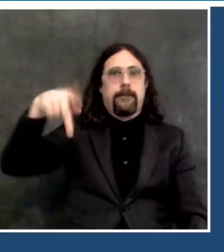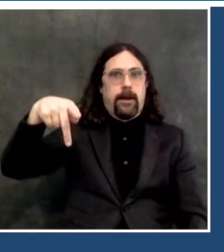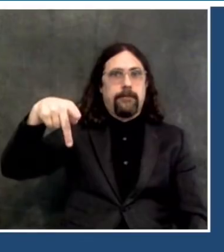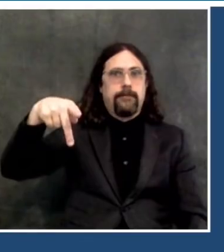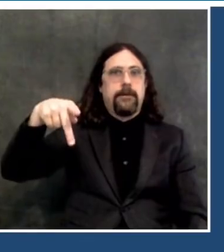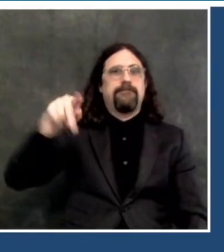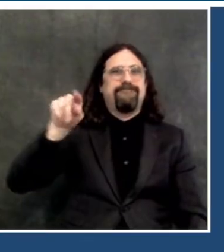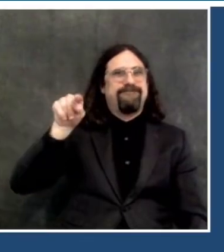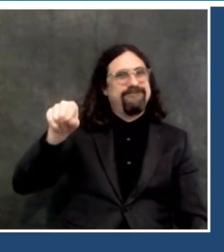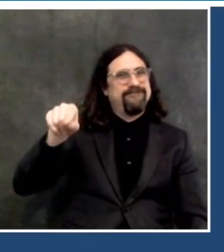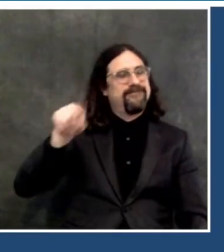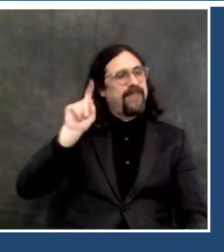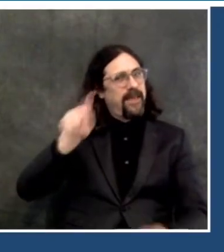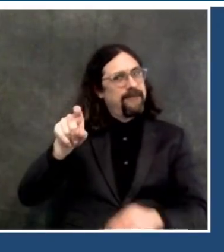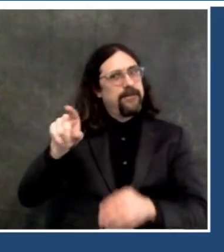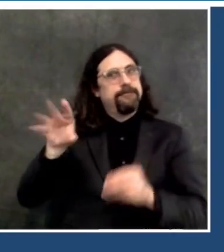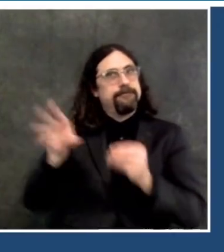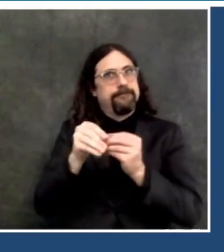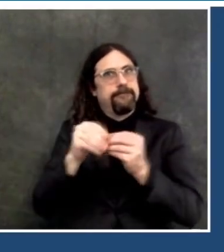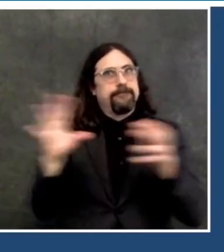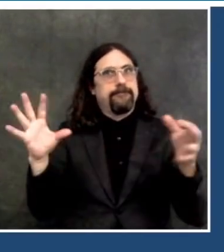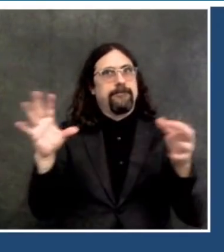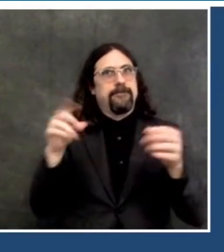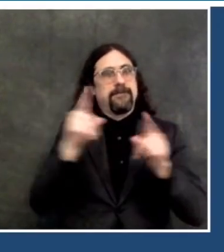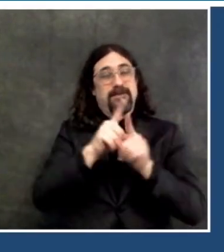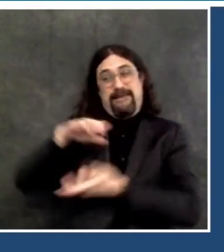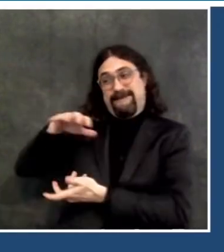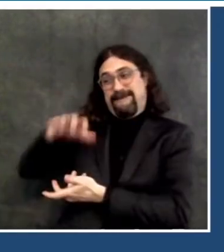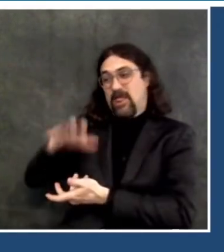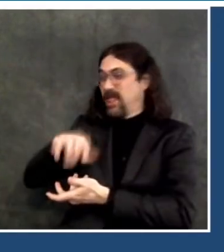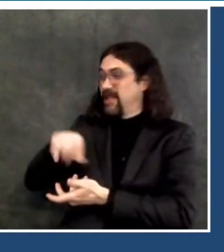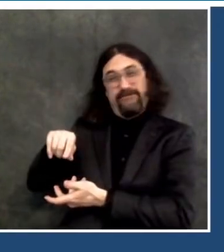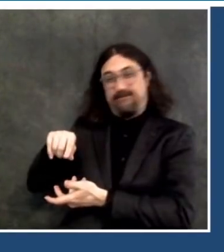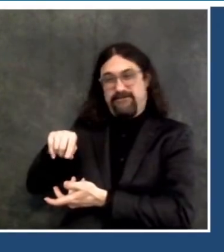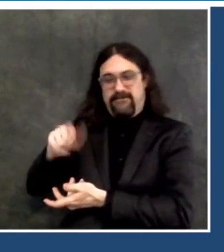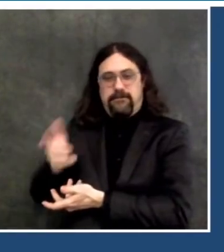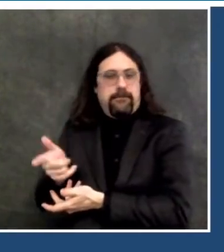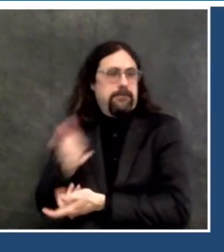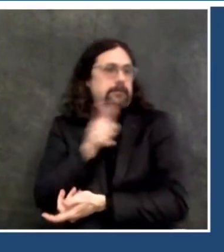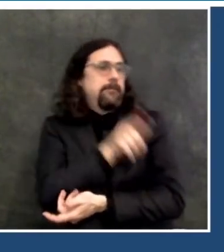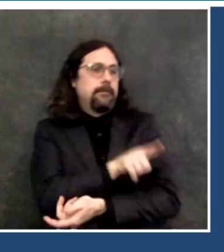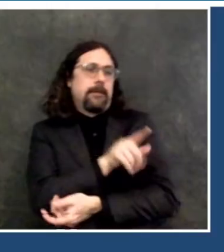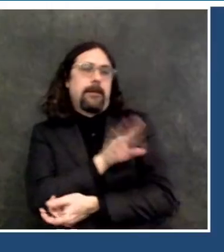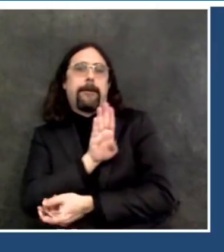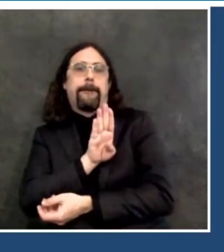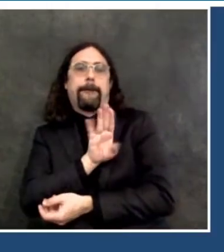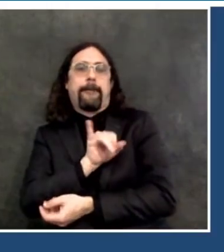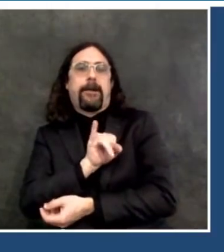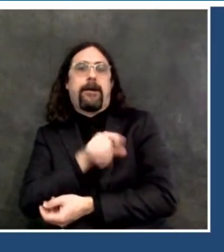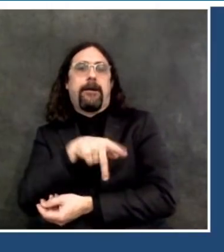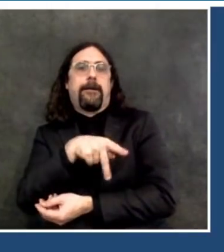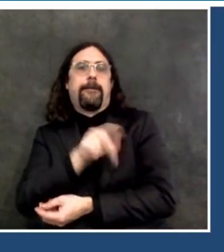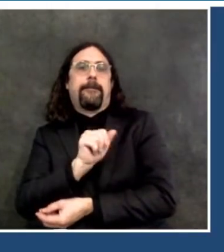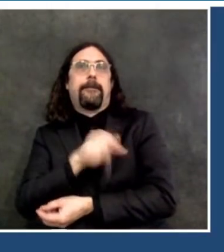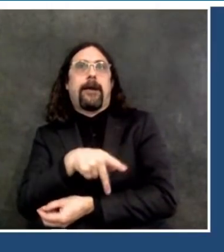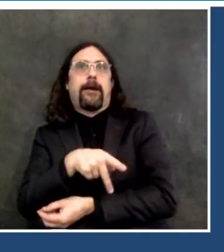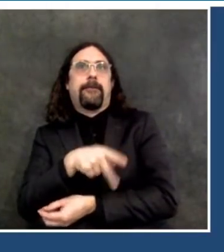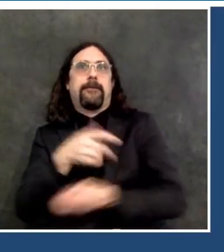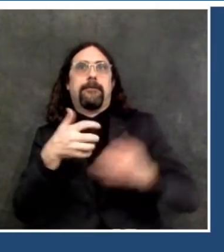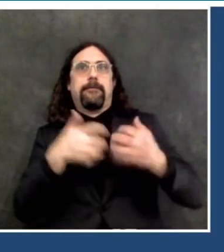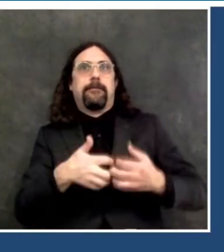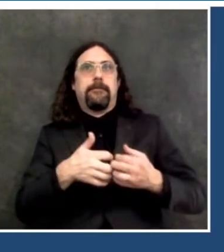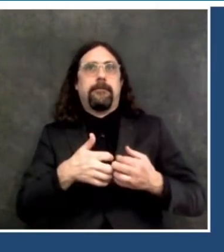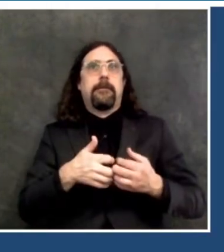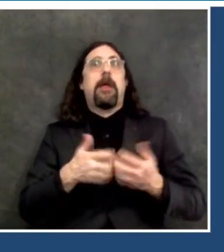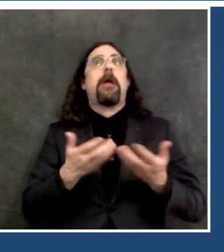at least for a period of time. We're getting some of those in. We're training staff on how to use them. That will be a part of the equation that will help as